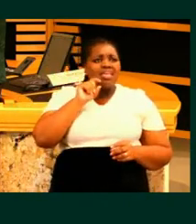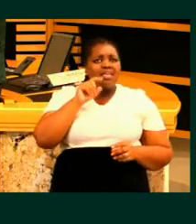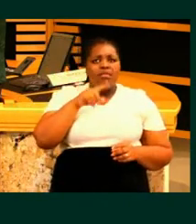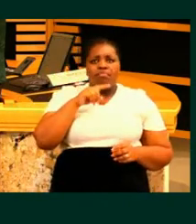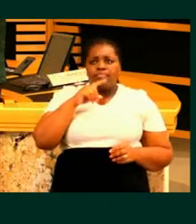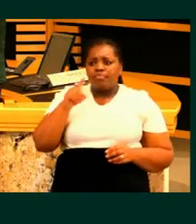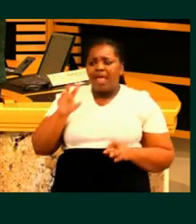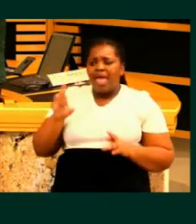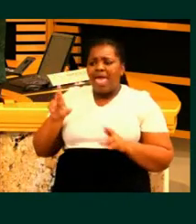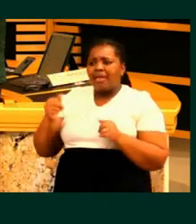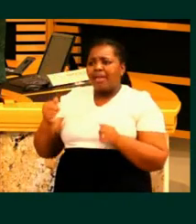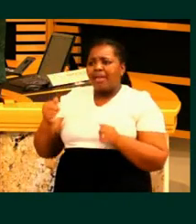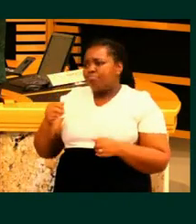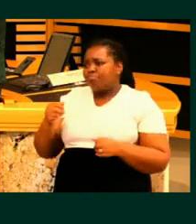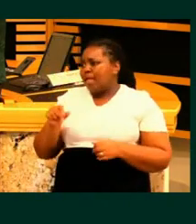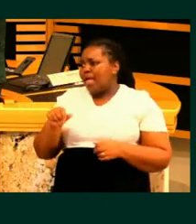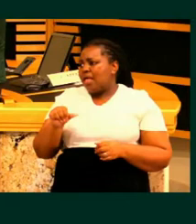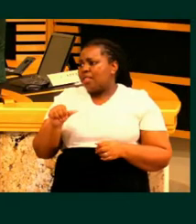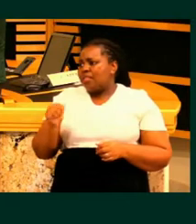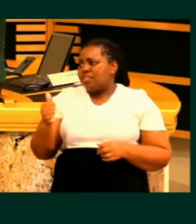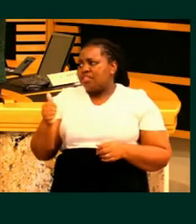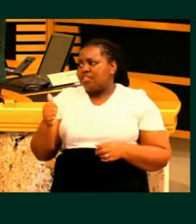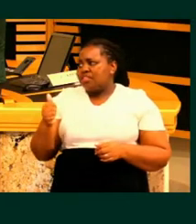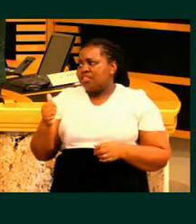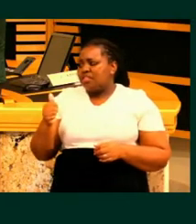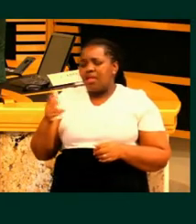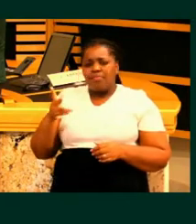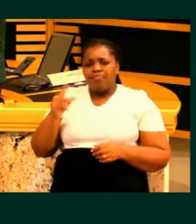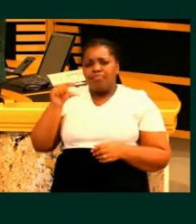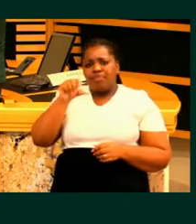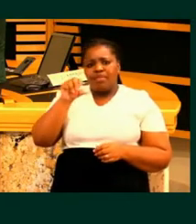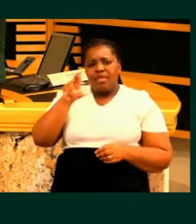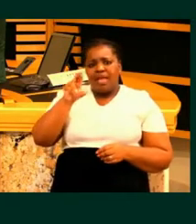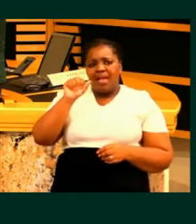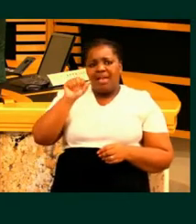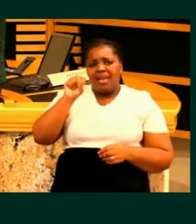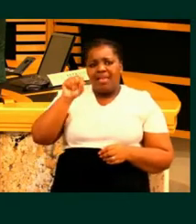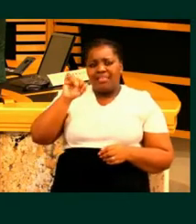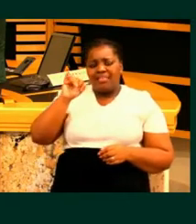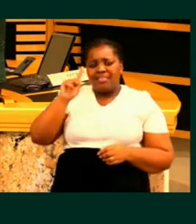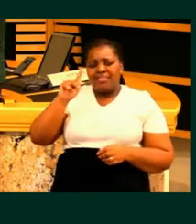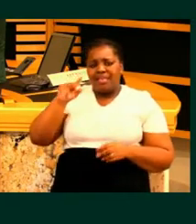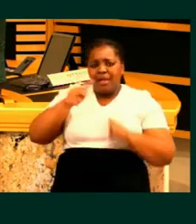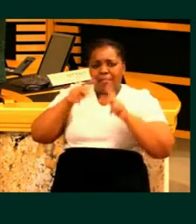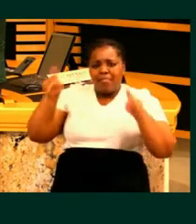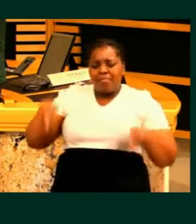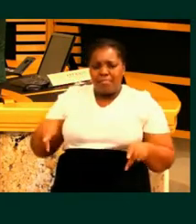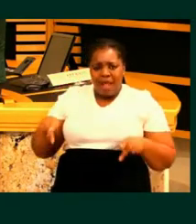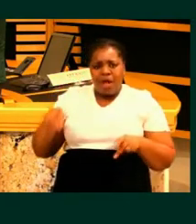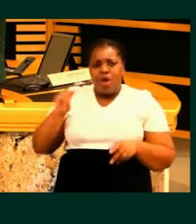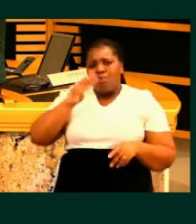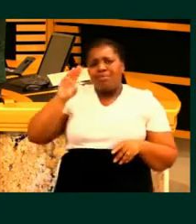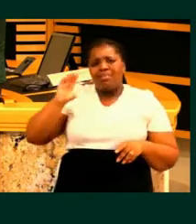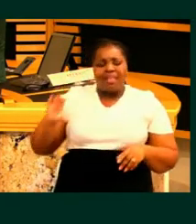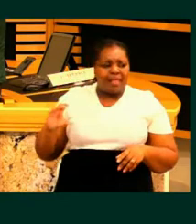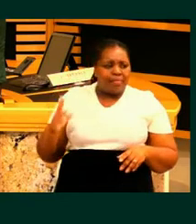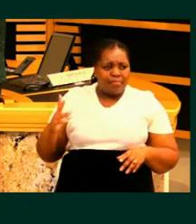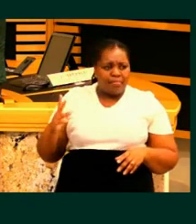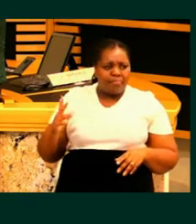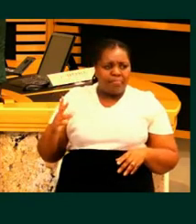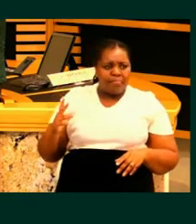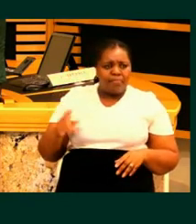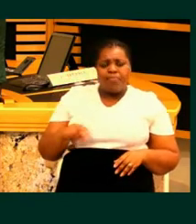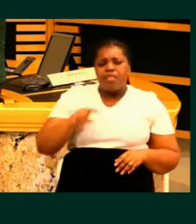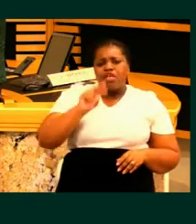raped by fellow peoples at Grassy Park Primary School in the Western Cape additionally a